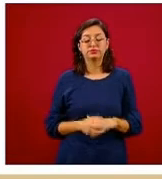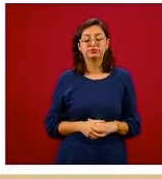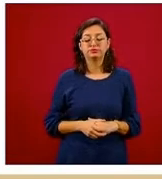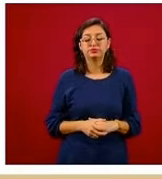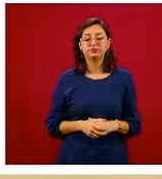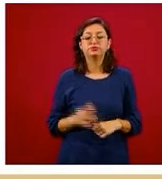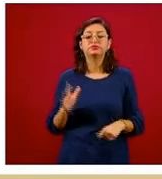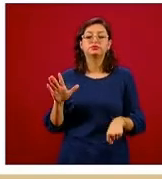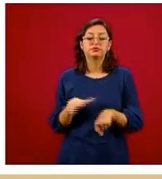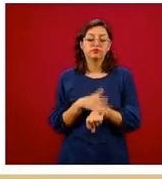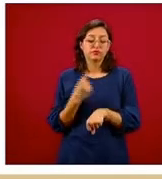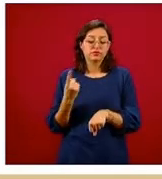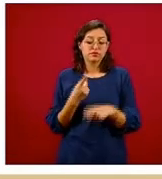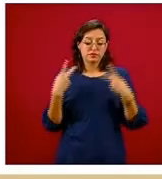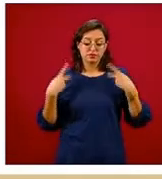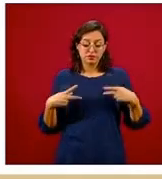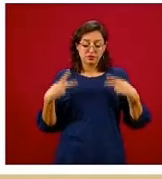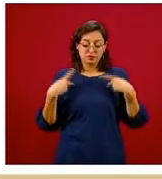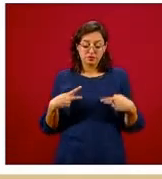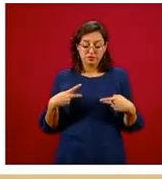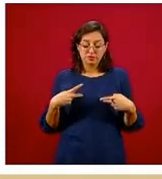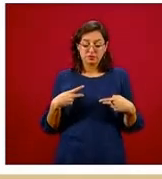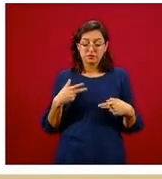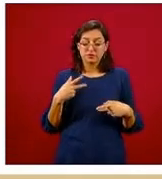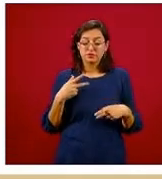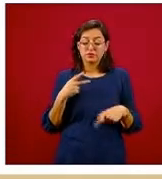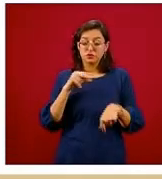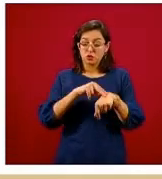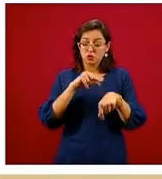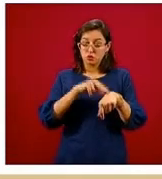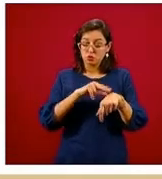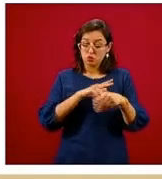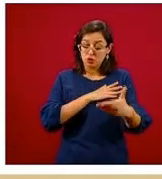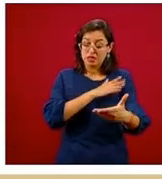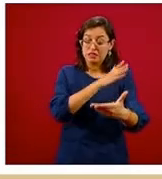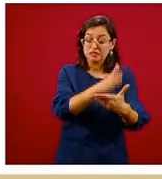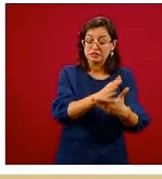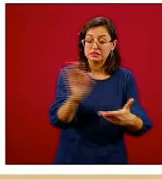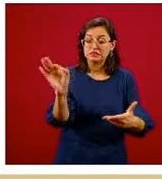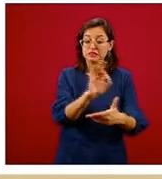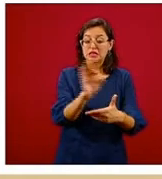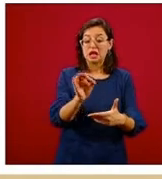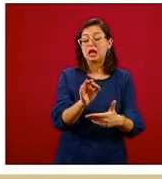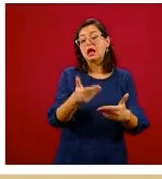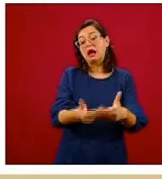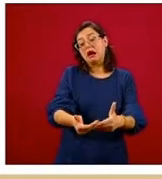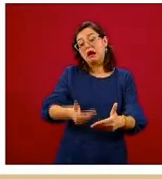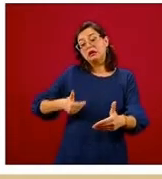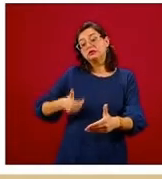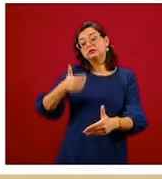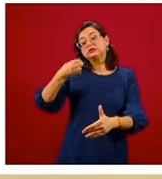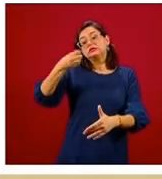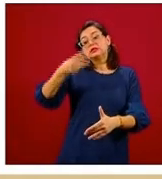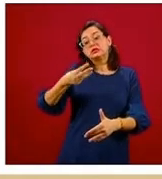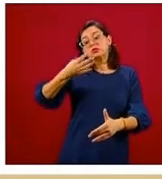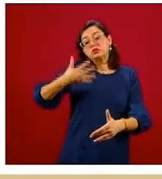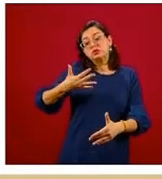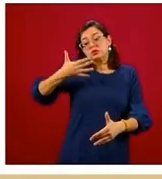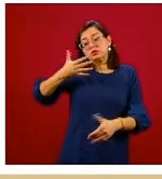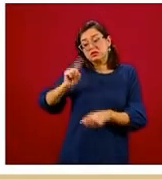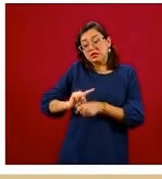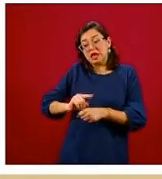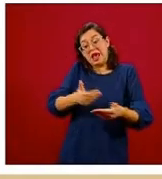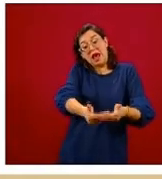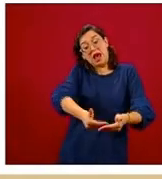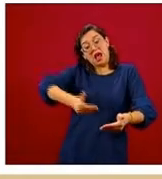been distributed in these last 2 weeks. And this is because patients, whenever demanding medical care, maybe